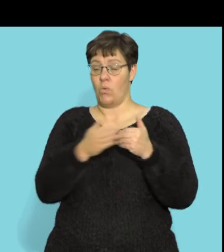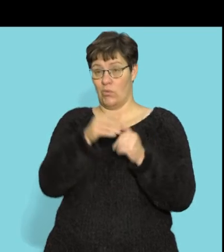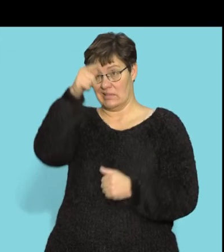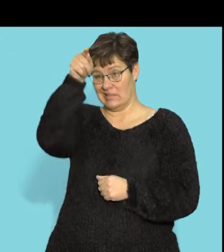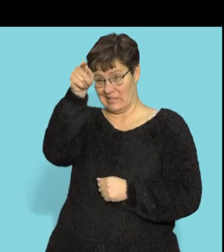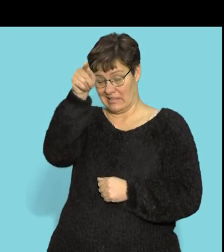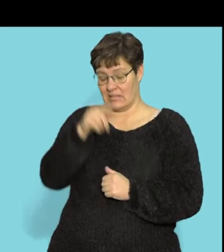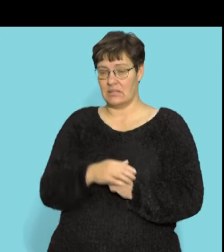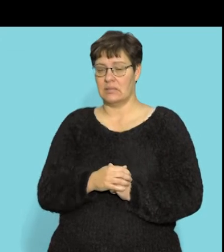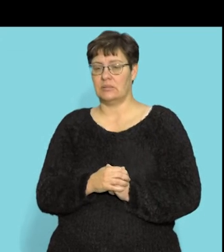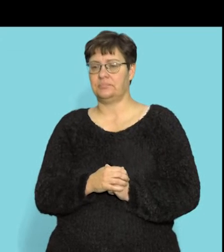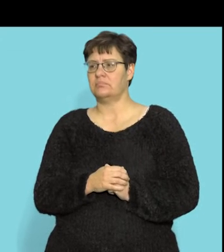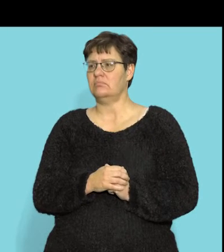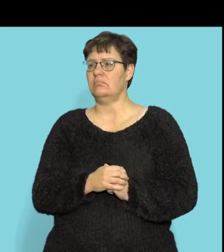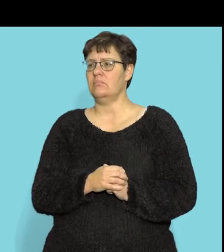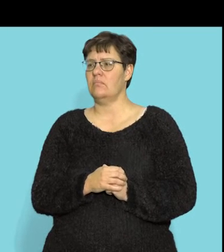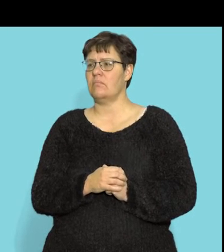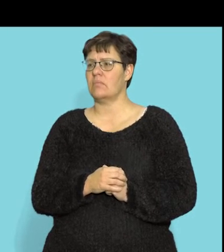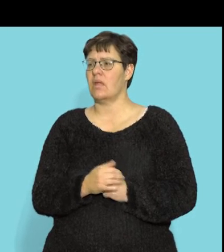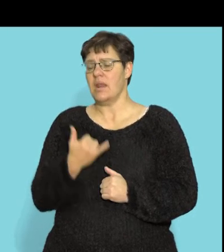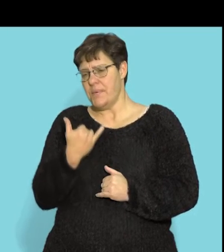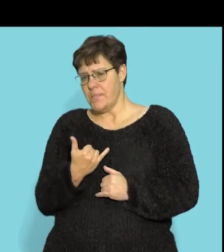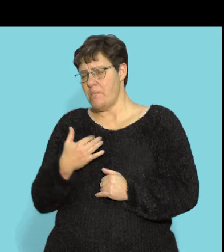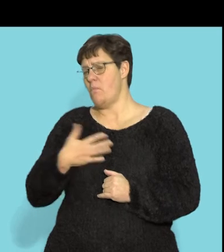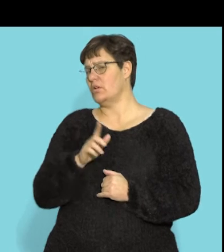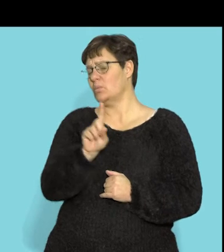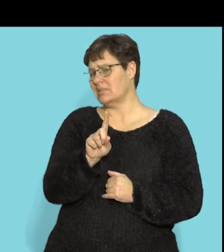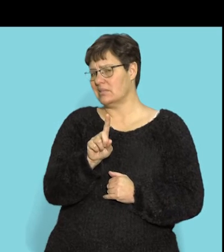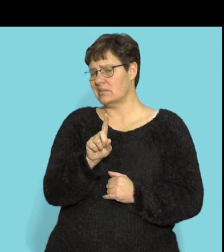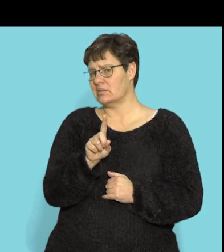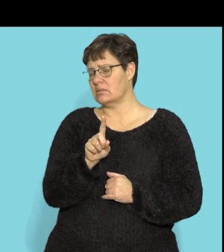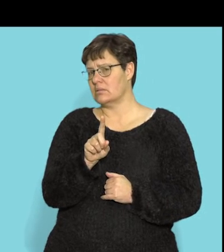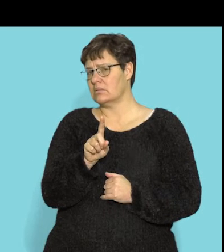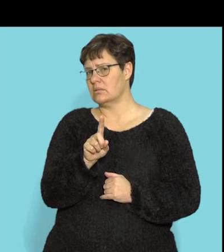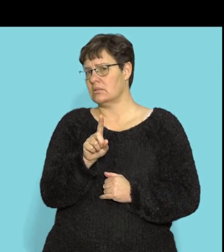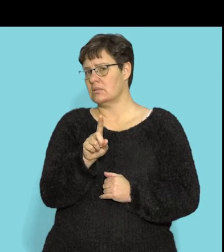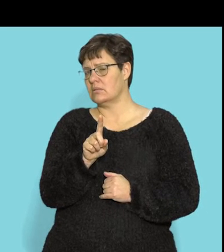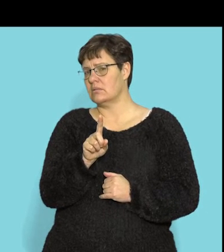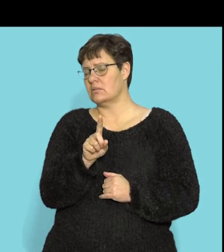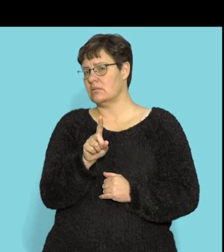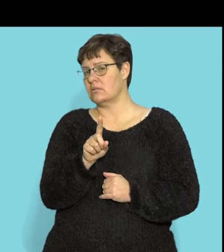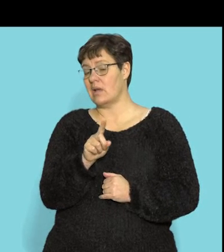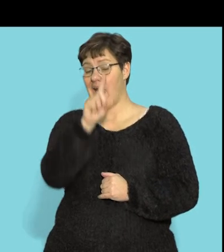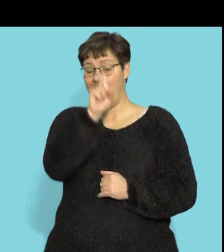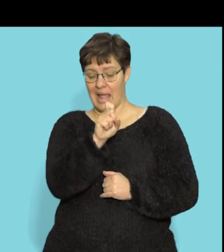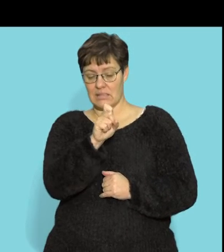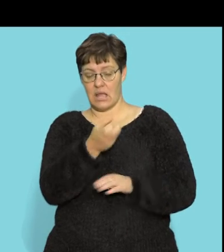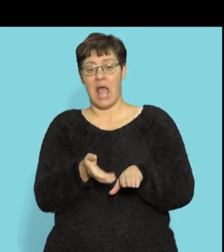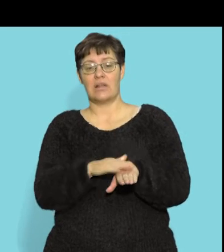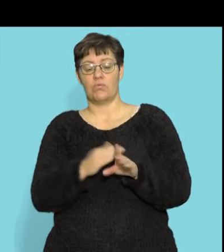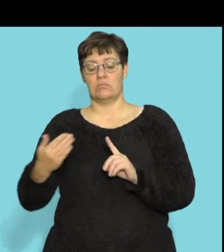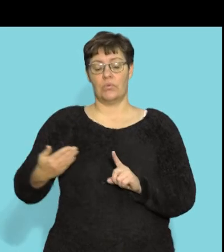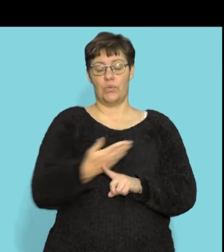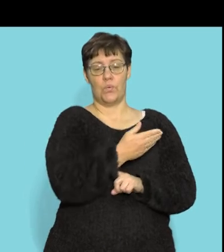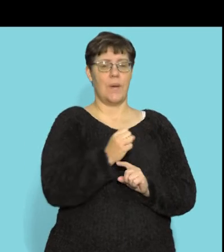there, okay? Now we want to establish how much current passes through component X